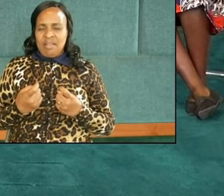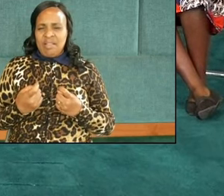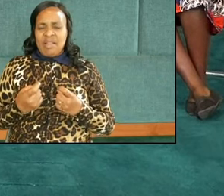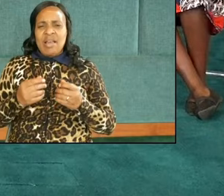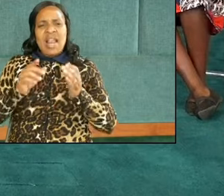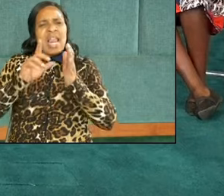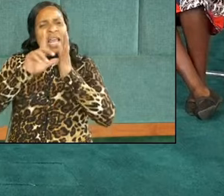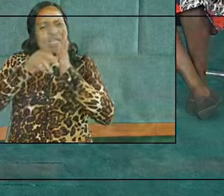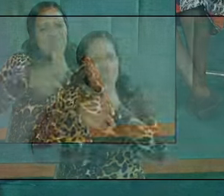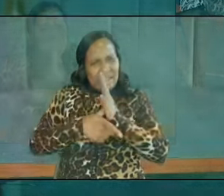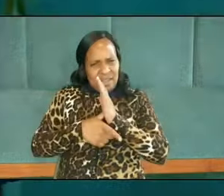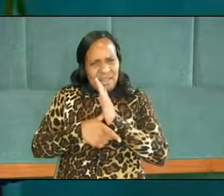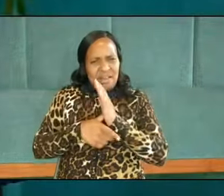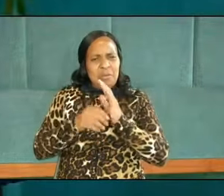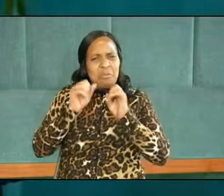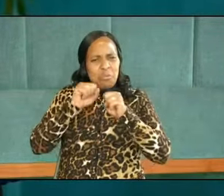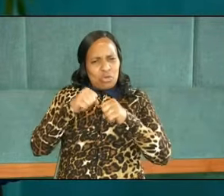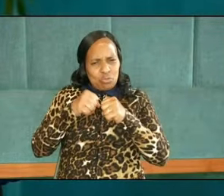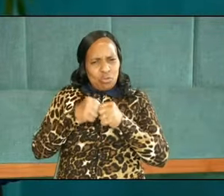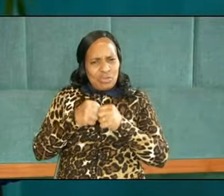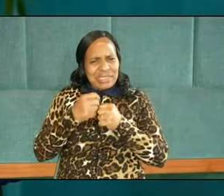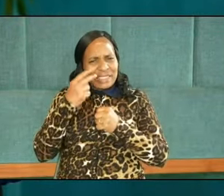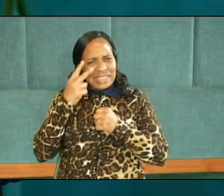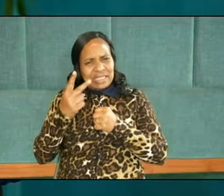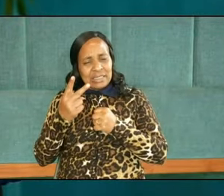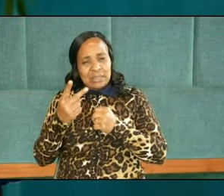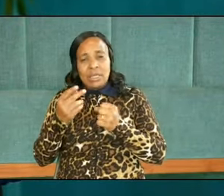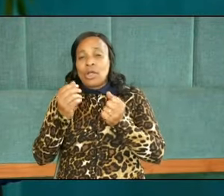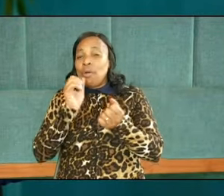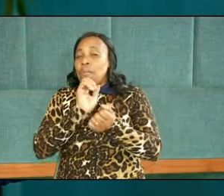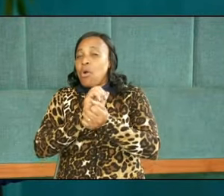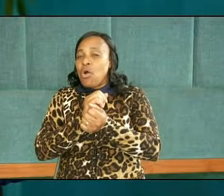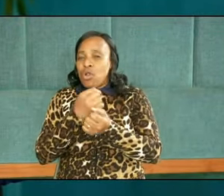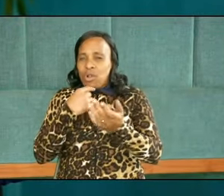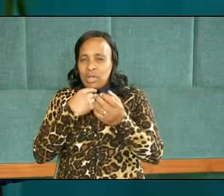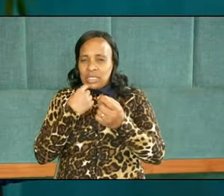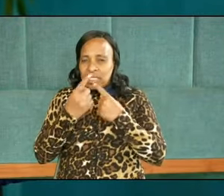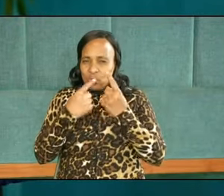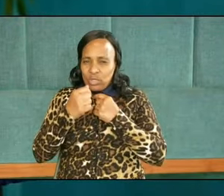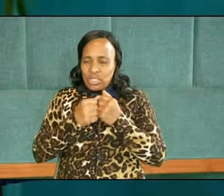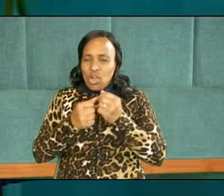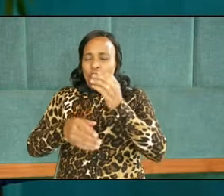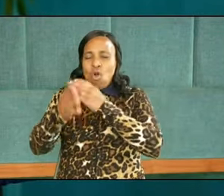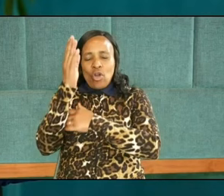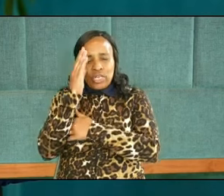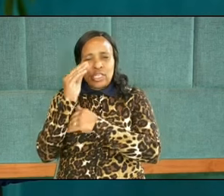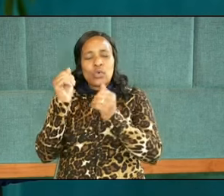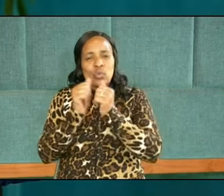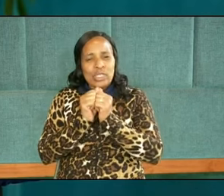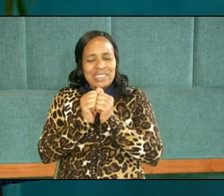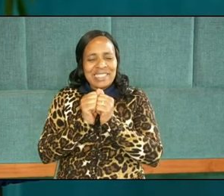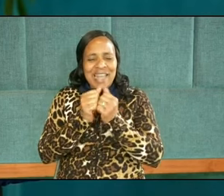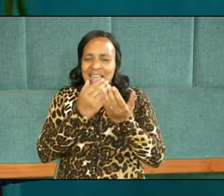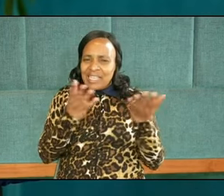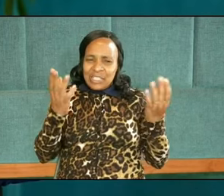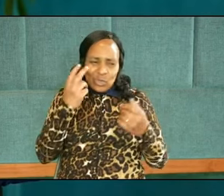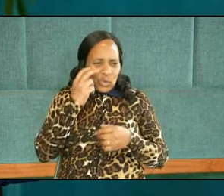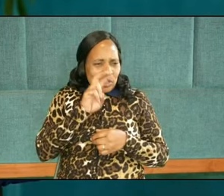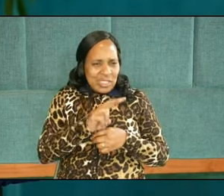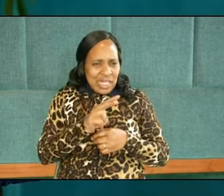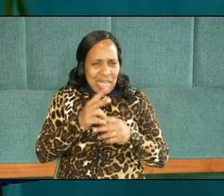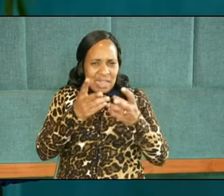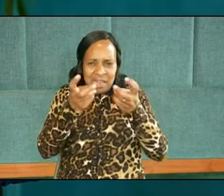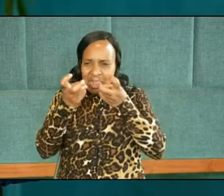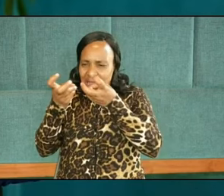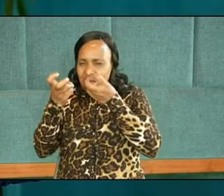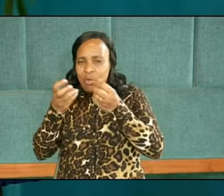letter by Paul to Timothy, where he wrote, godliness with contentment is great gain. So God's